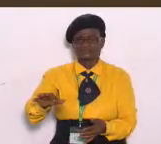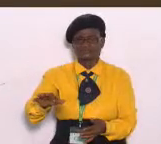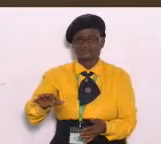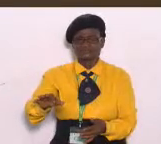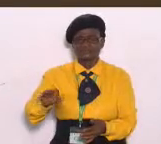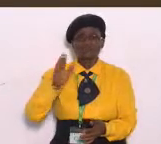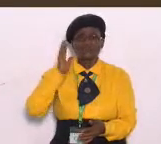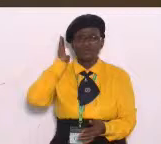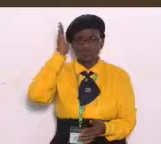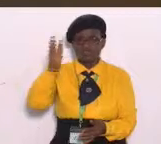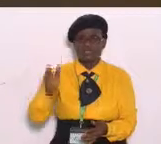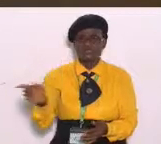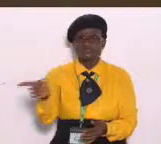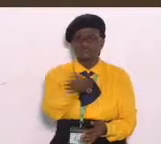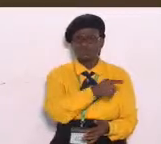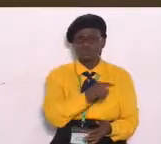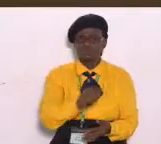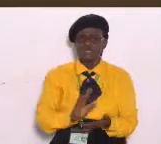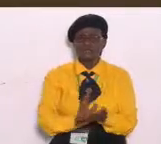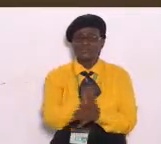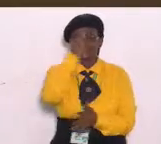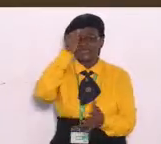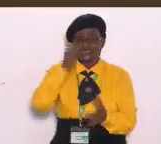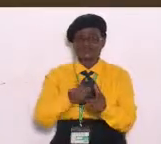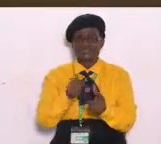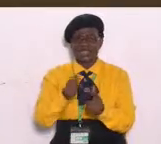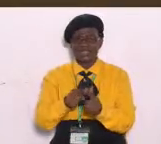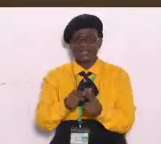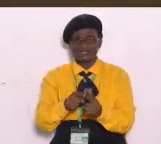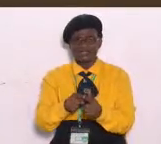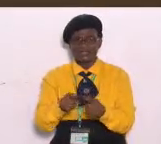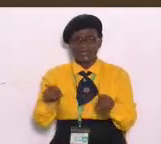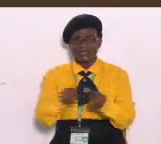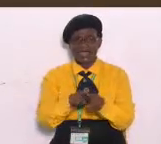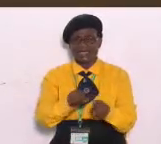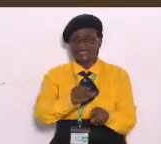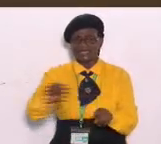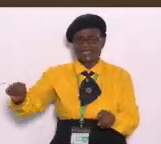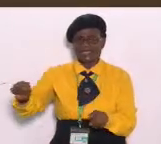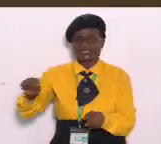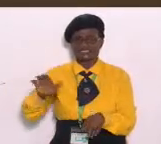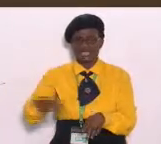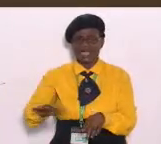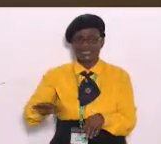Will you believe then? Like a child,